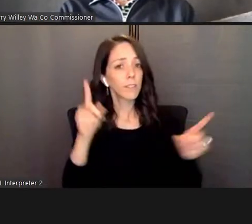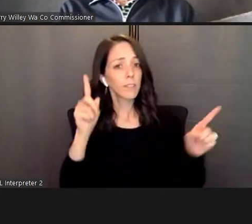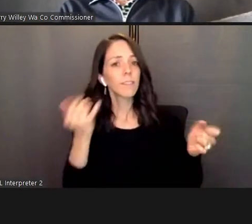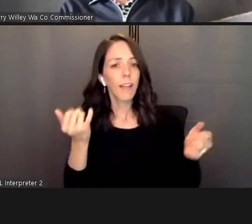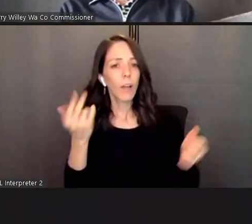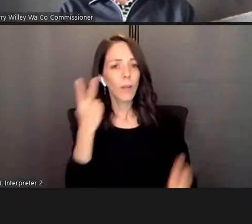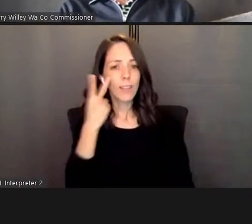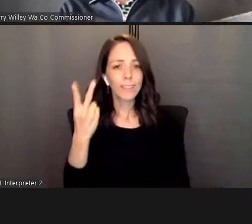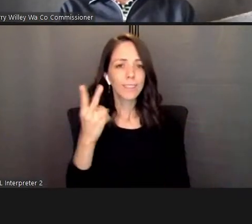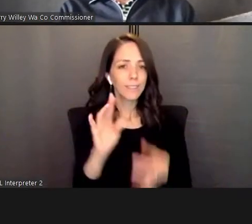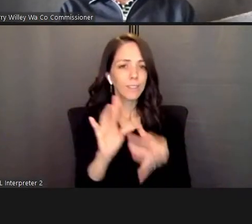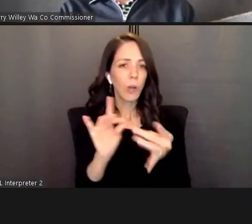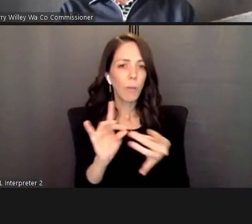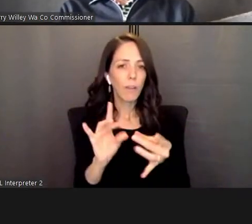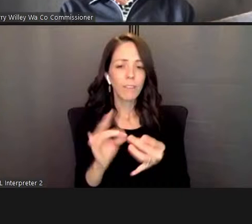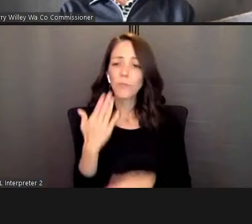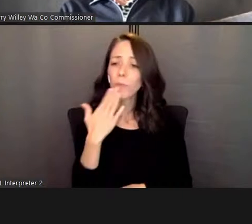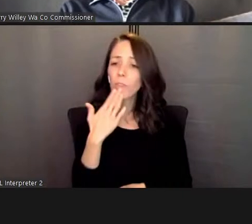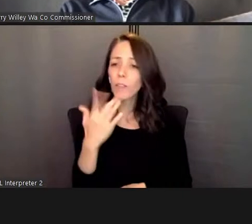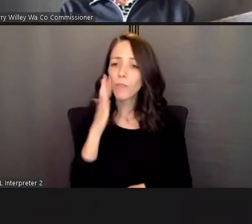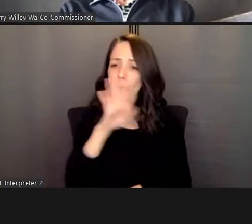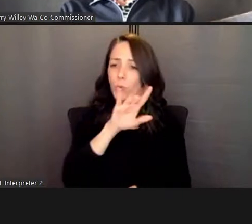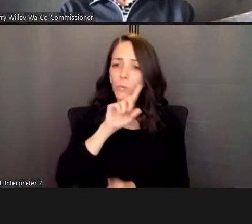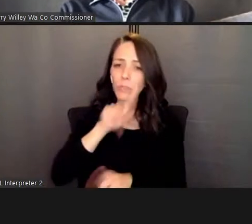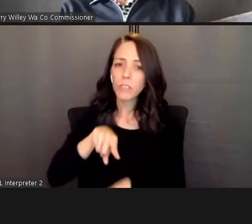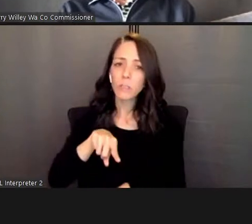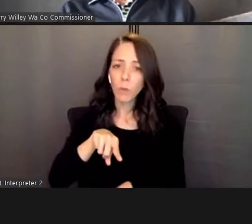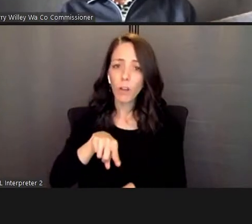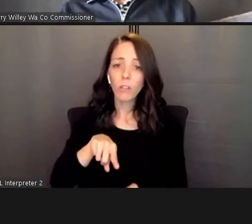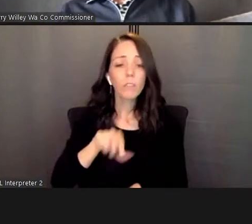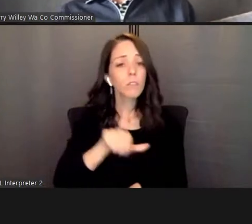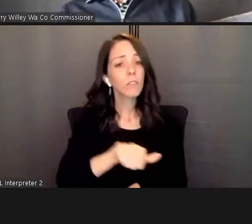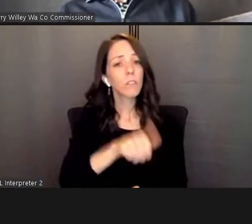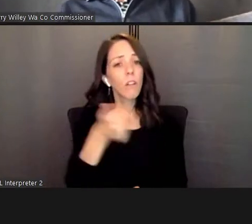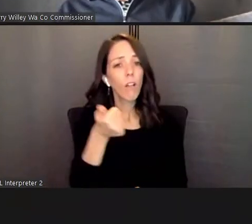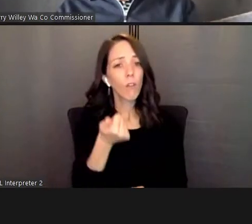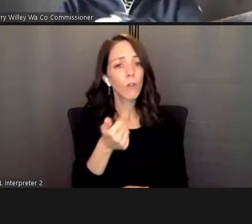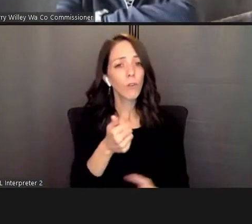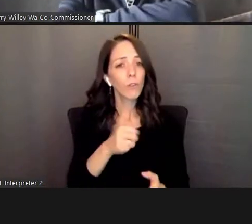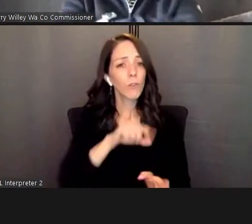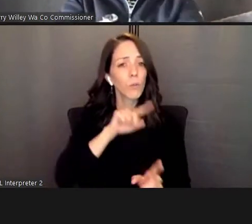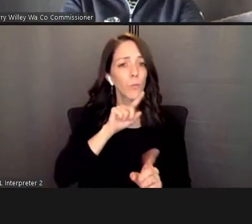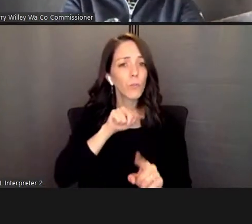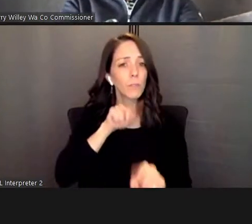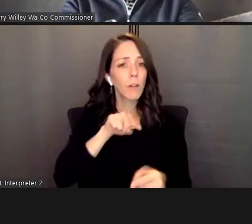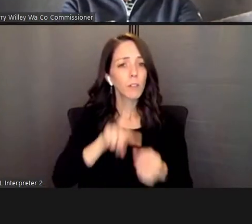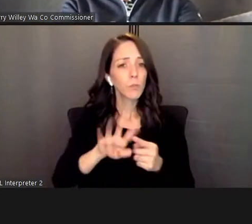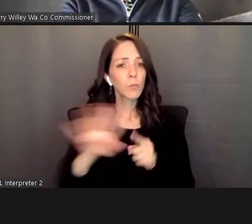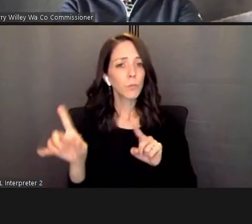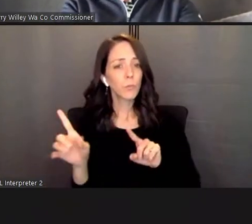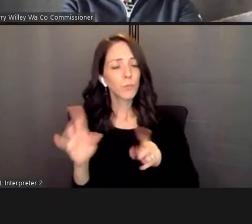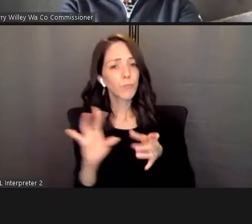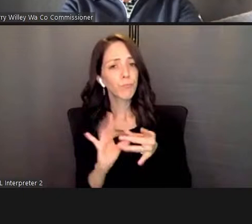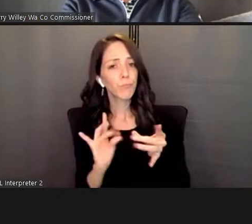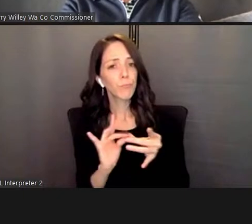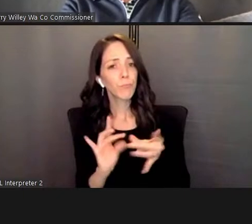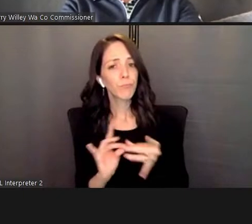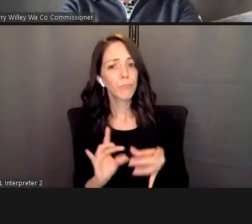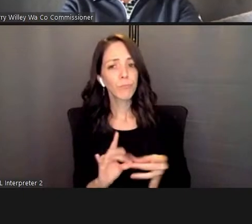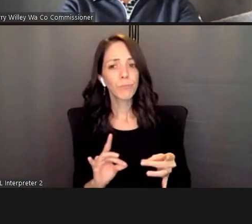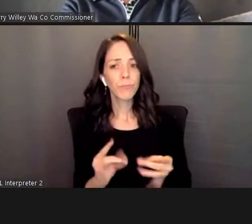Chair, for your response already. Were there any other responses to the councilor's